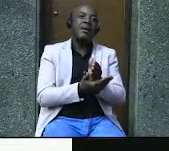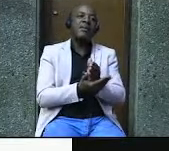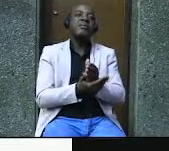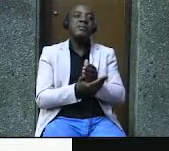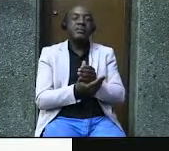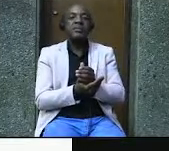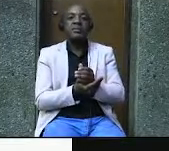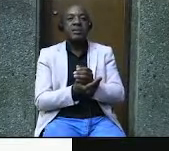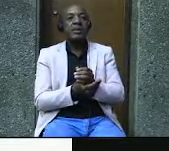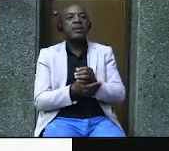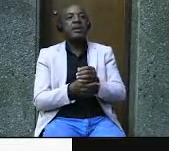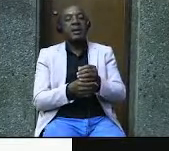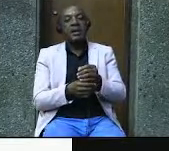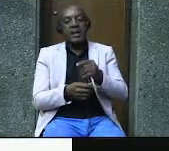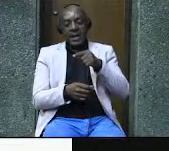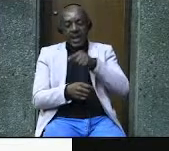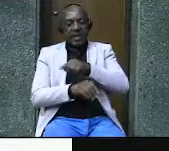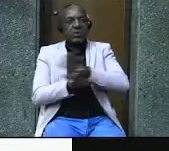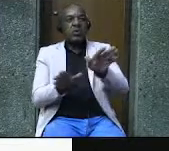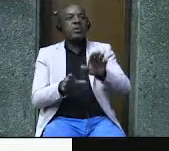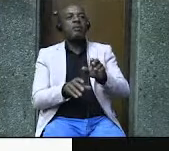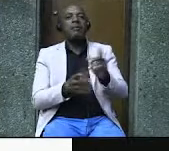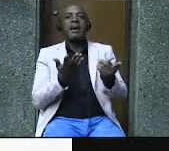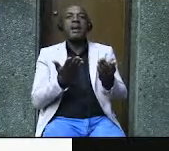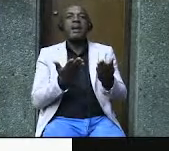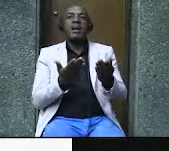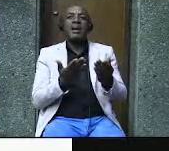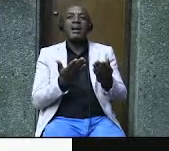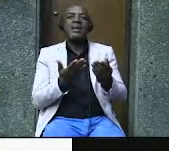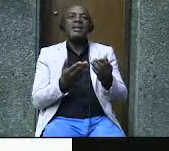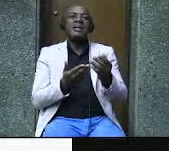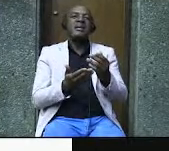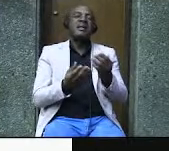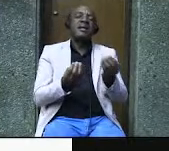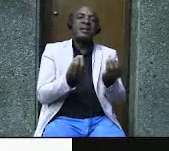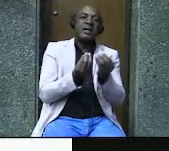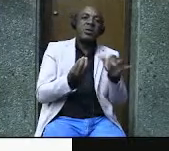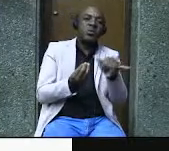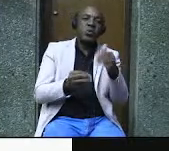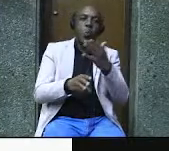basis. It is not a one-size-fits-all.